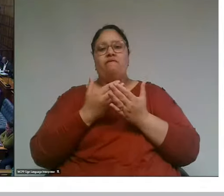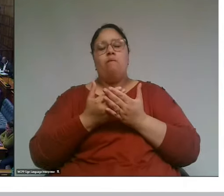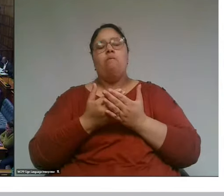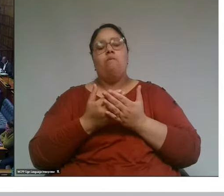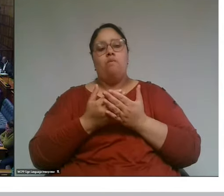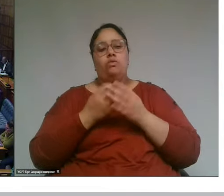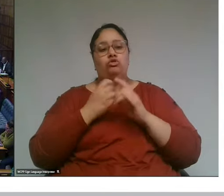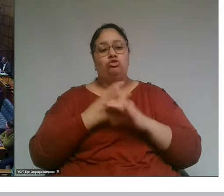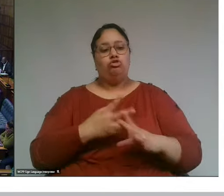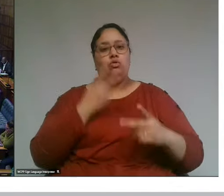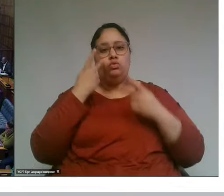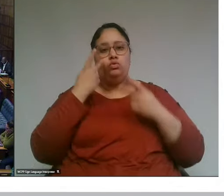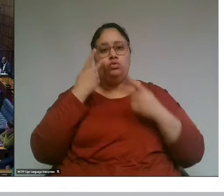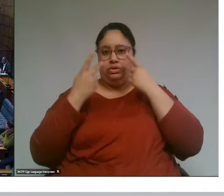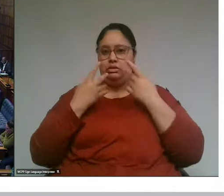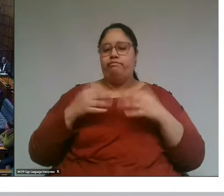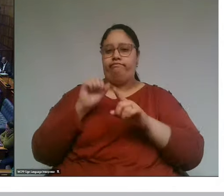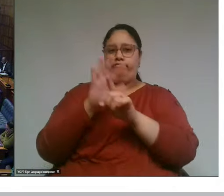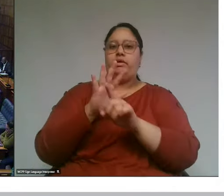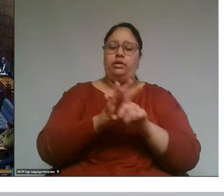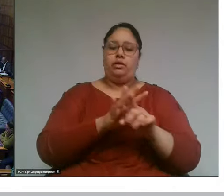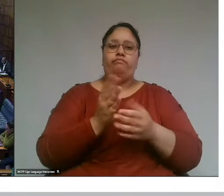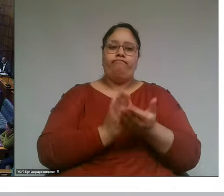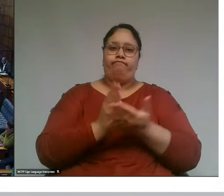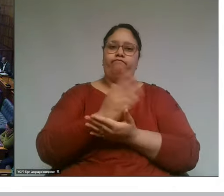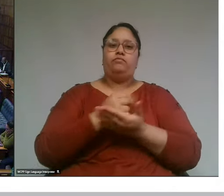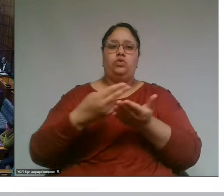have yeah